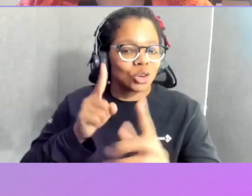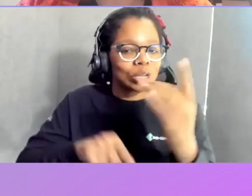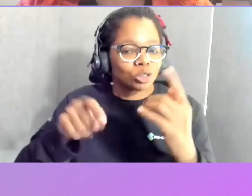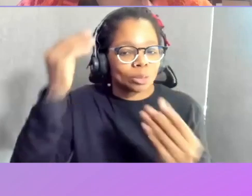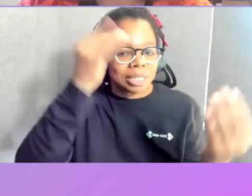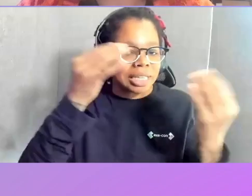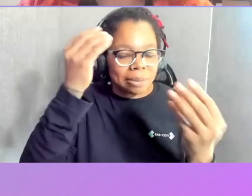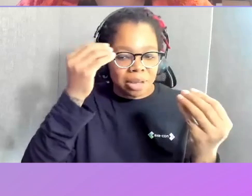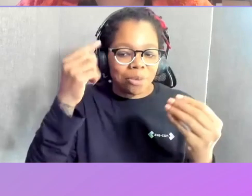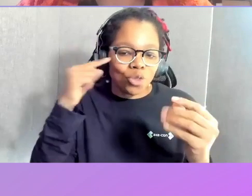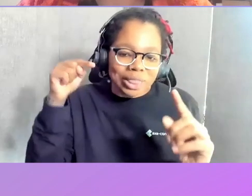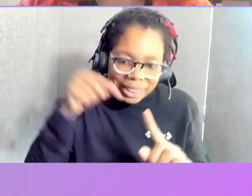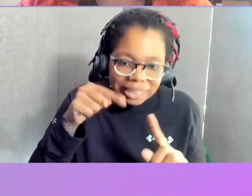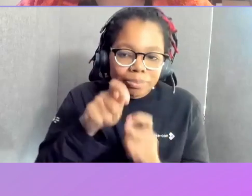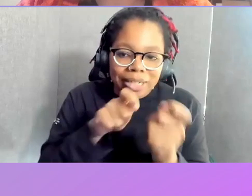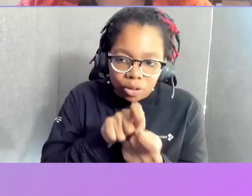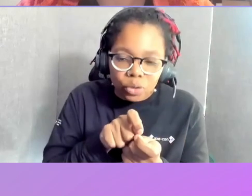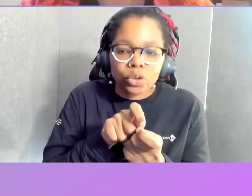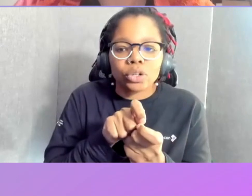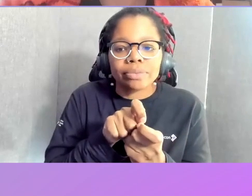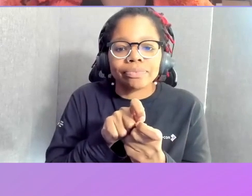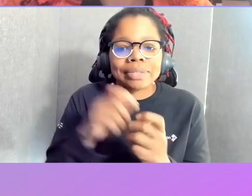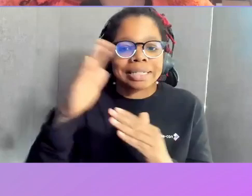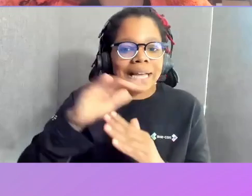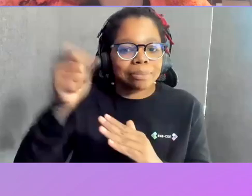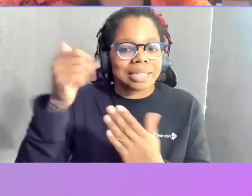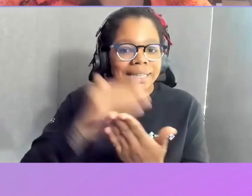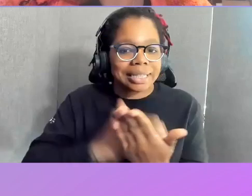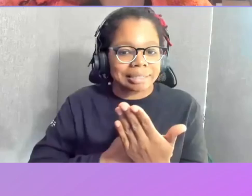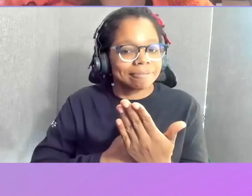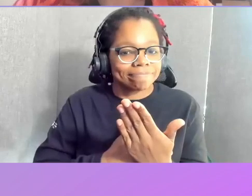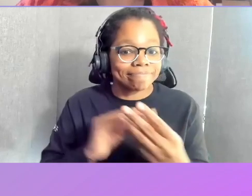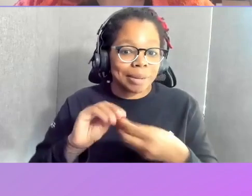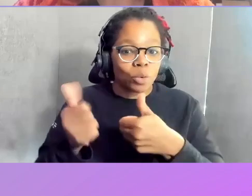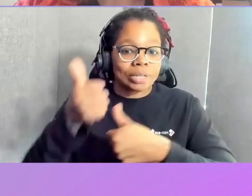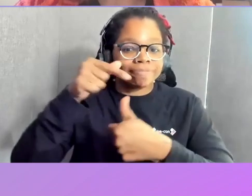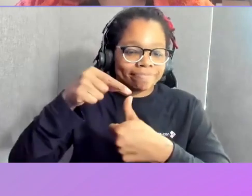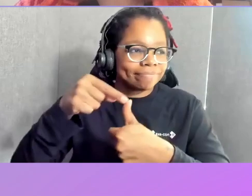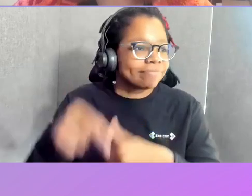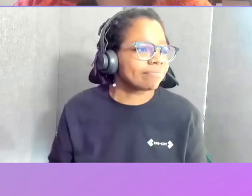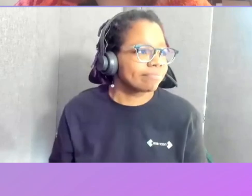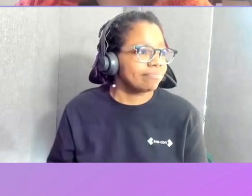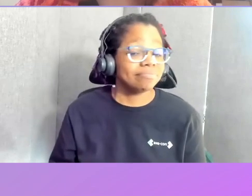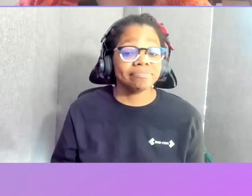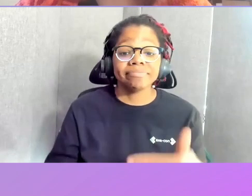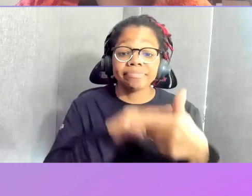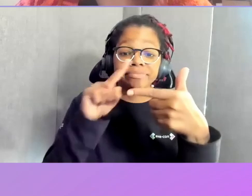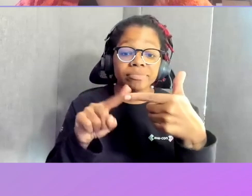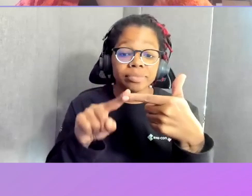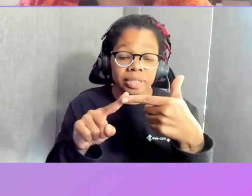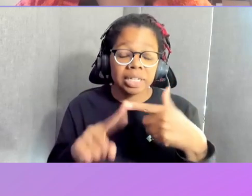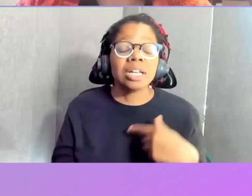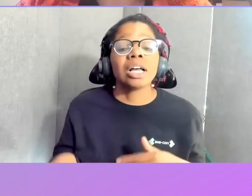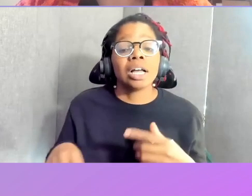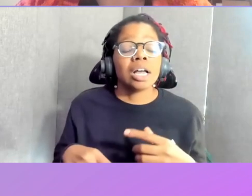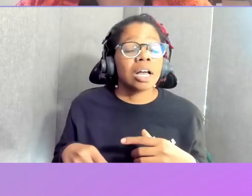about with this particular top 10 list, the number one. Number two, conduct inclusive